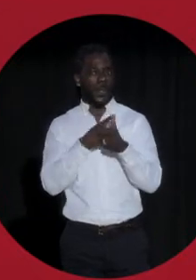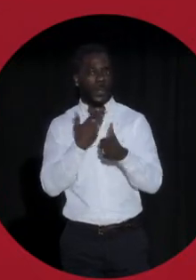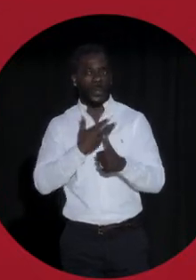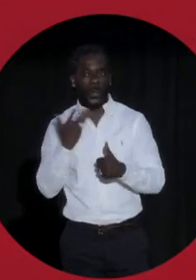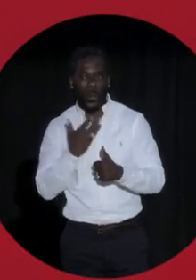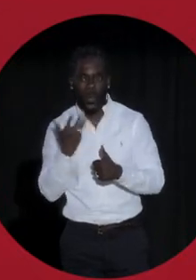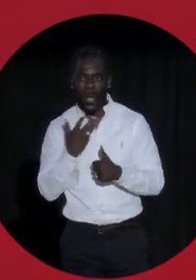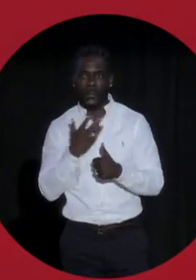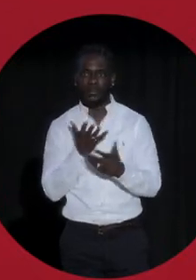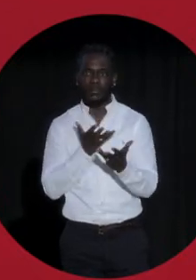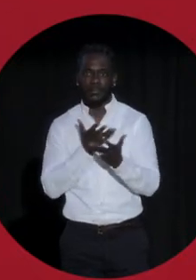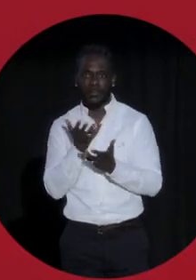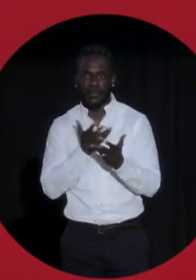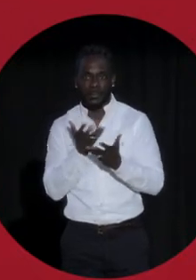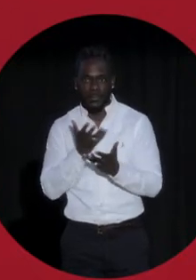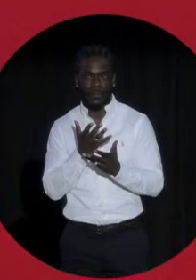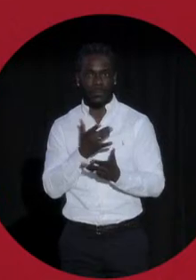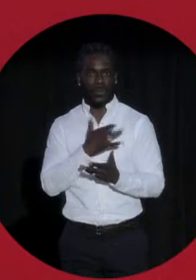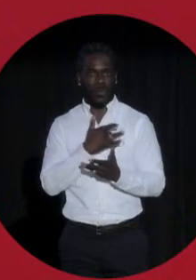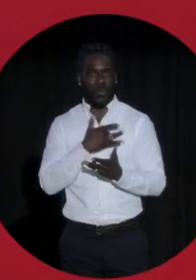in heartfelt dialogue,